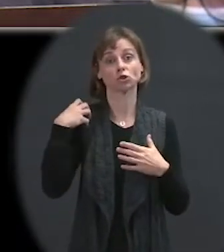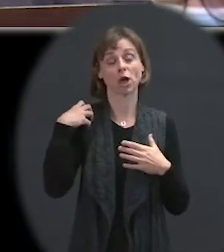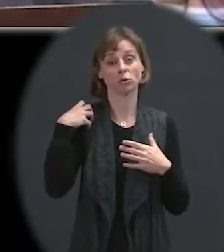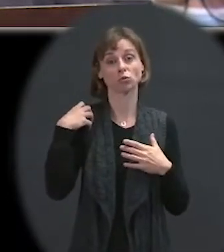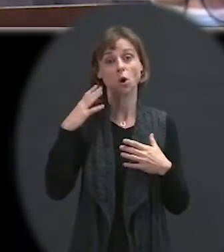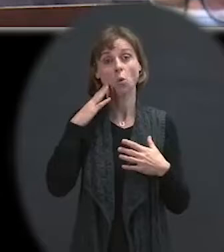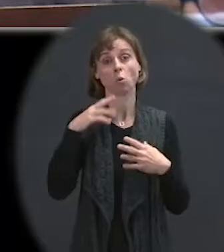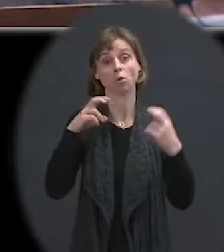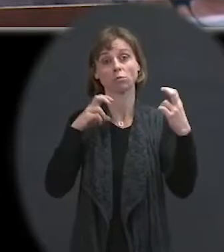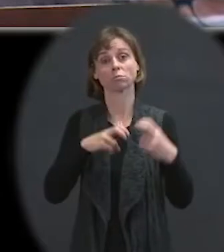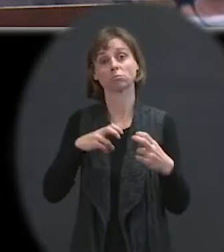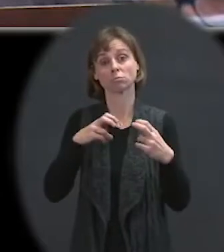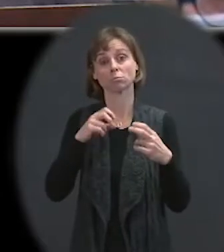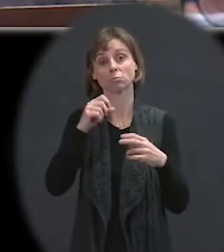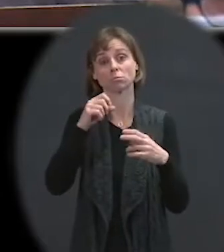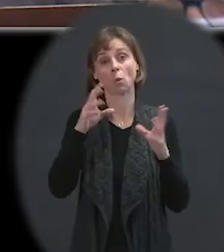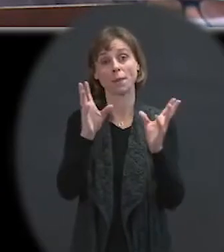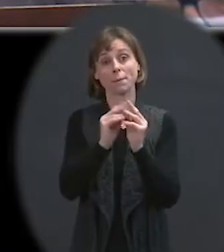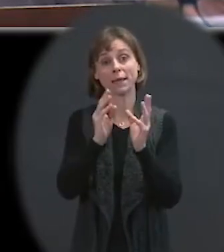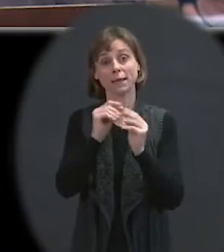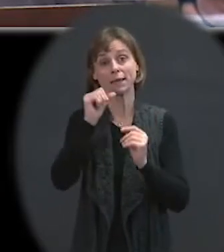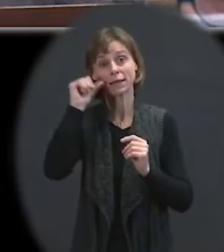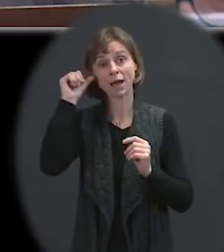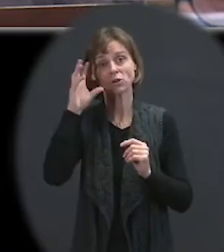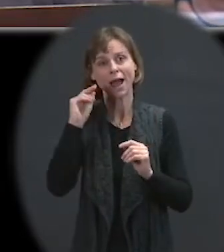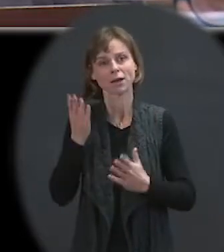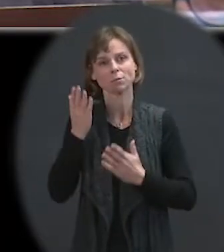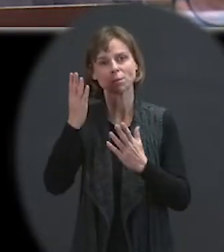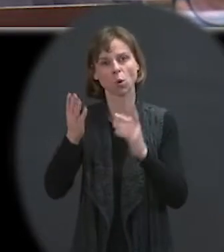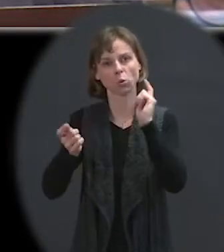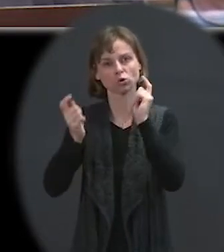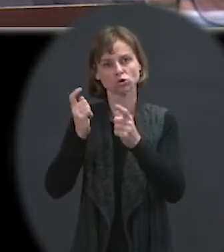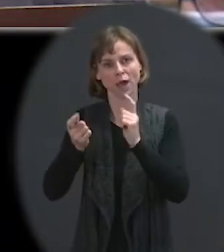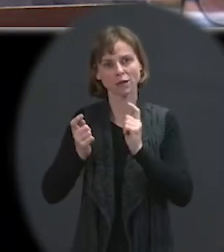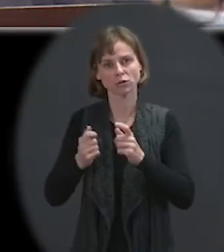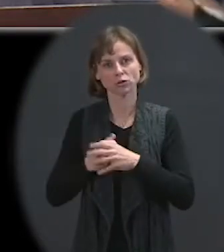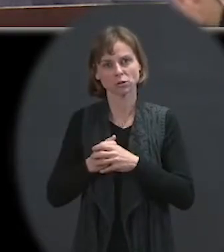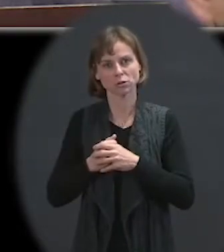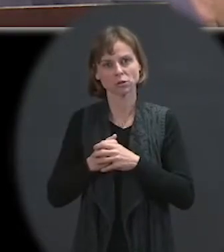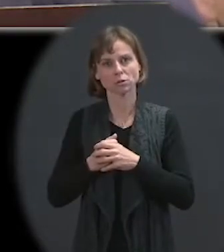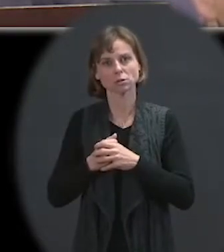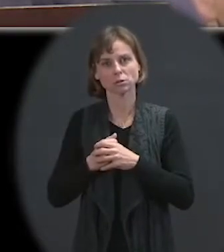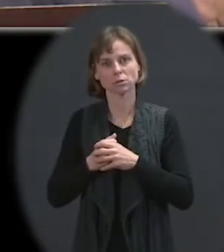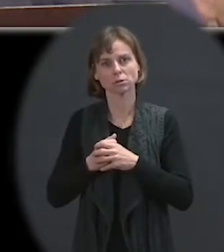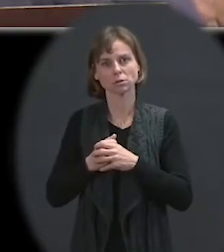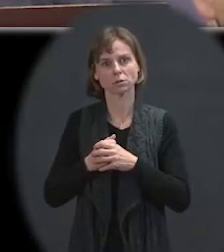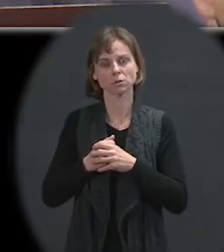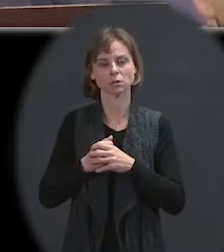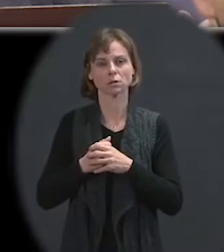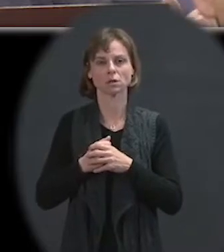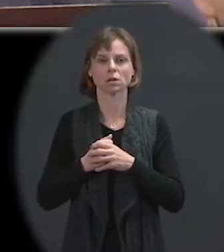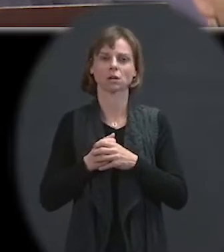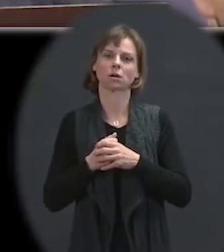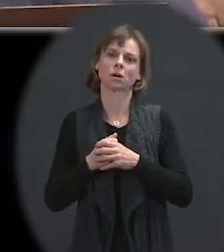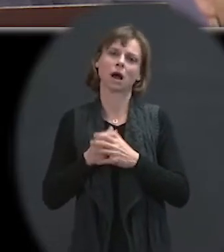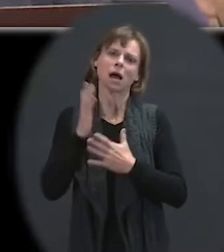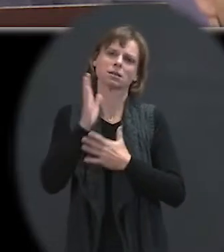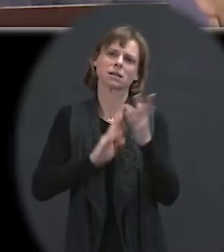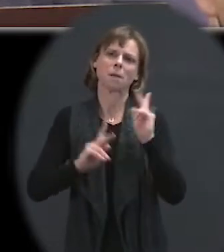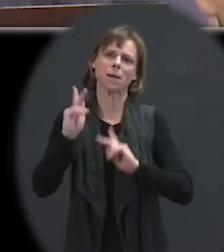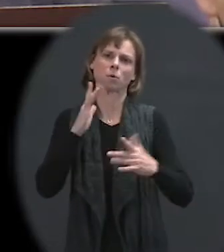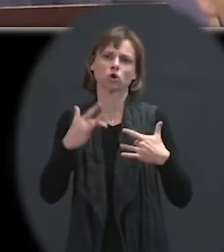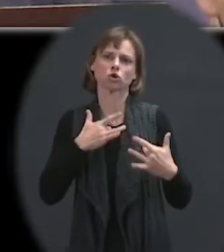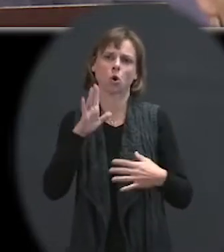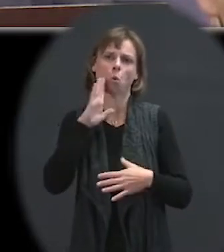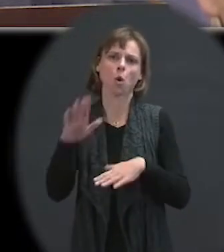some proposed changes that he has put forth that some people are concerned will slow down mail further, raise the cost of mail,